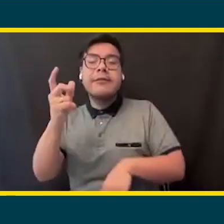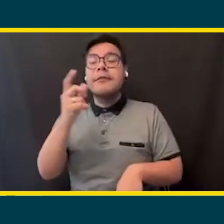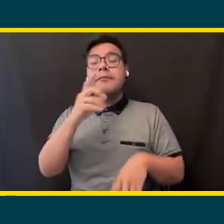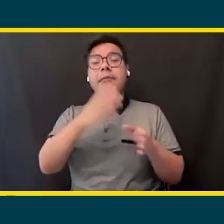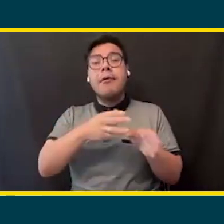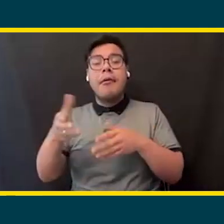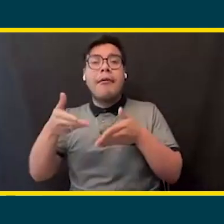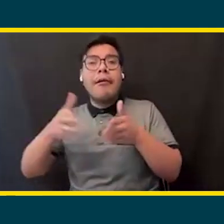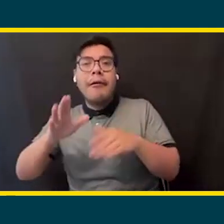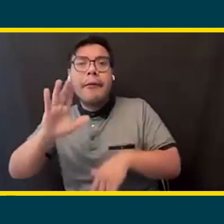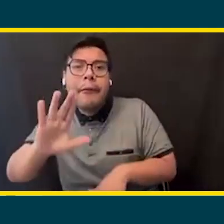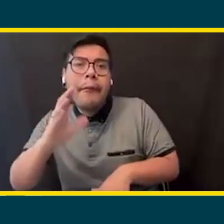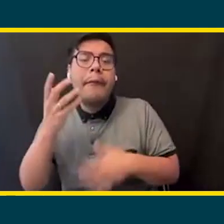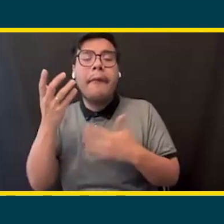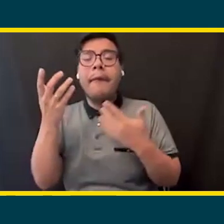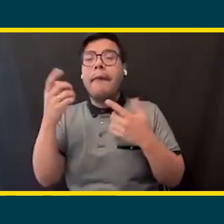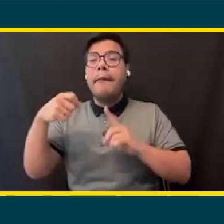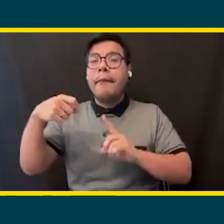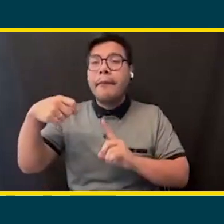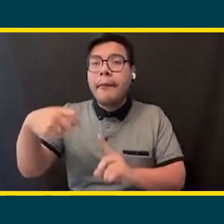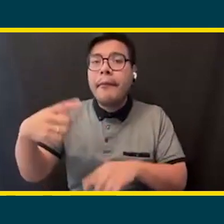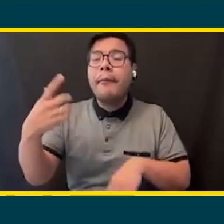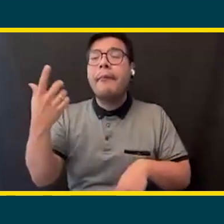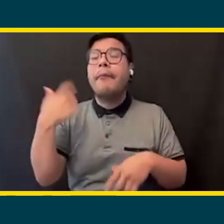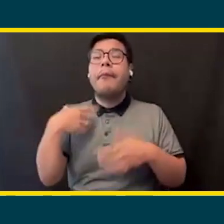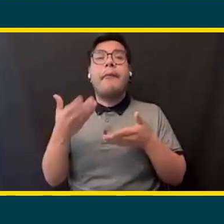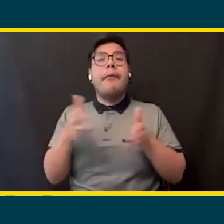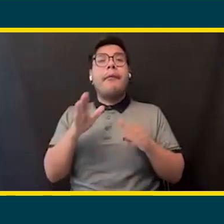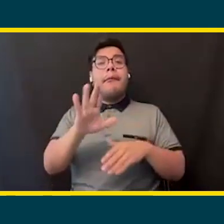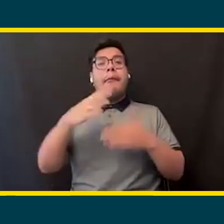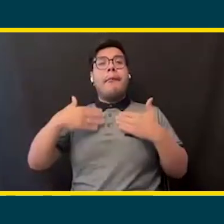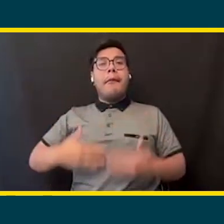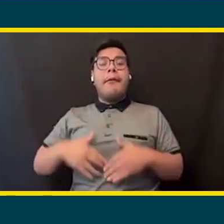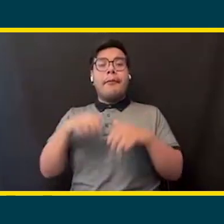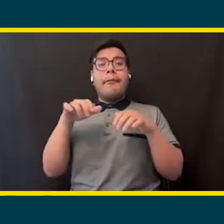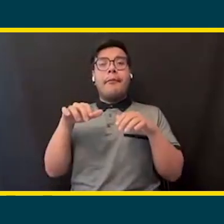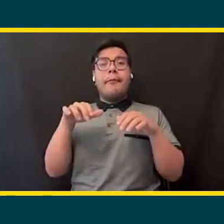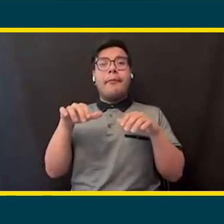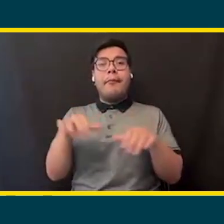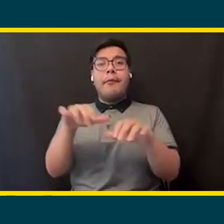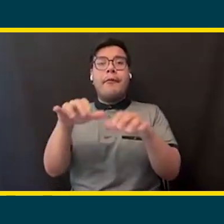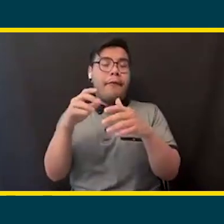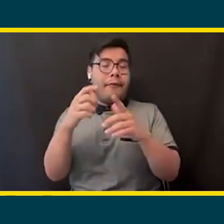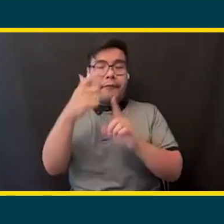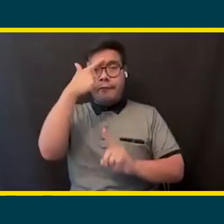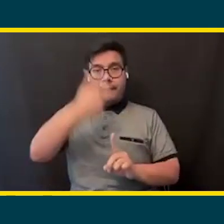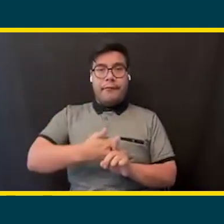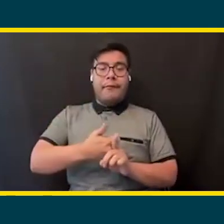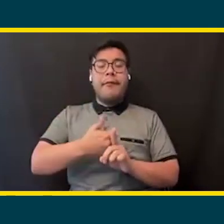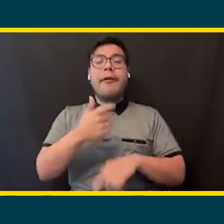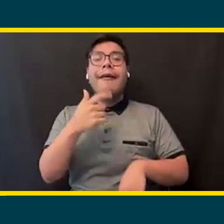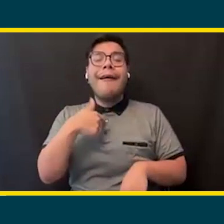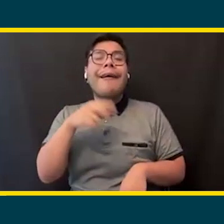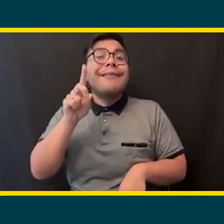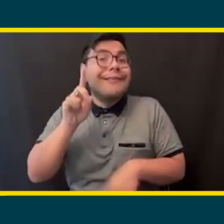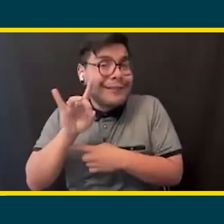out, allowing your body to move how it wants to move. I did take as much as I could